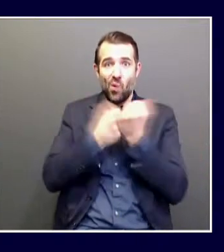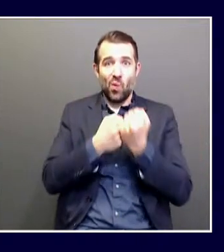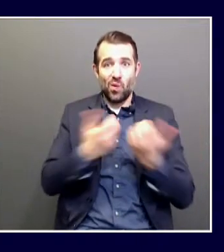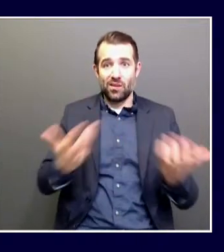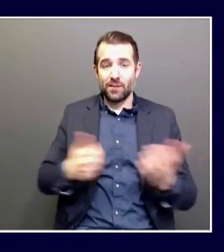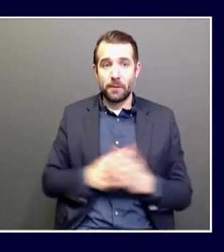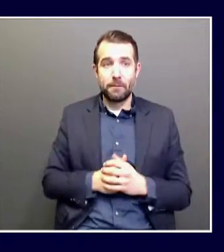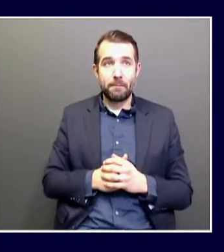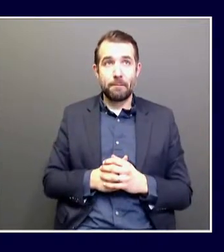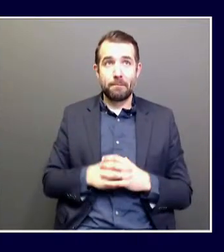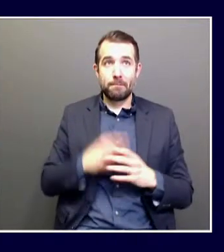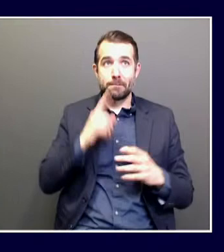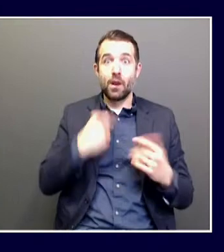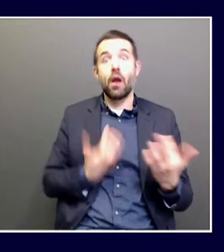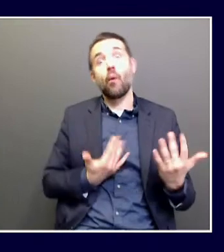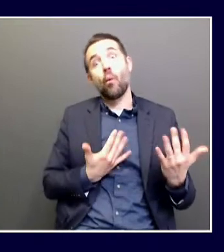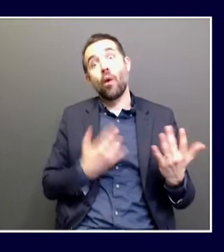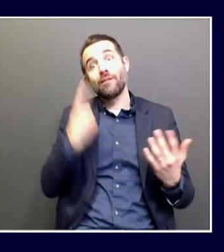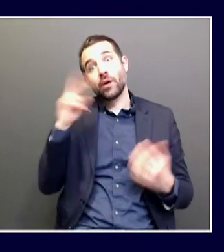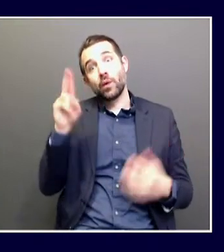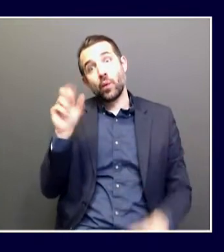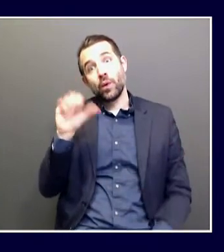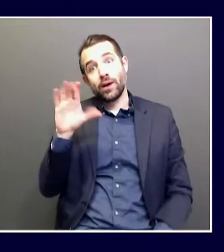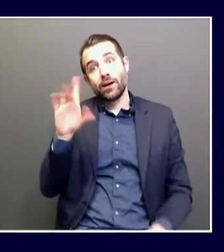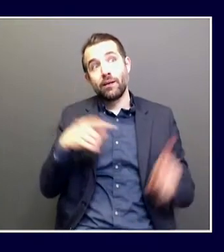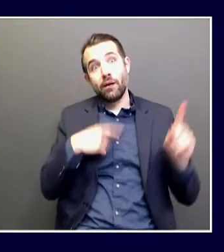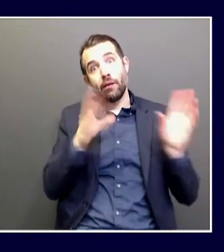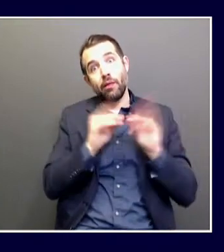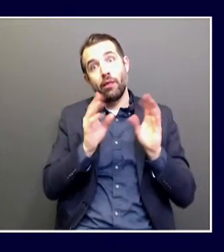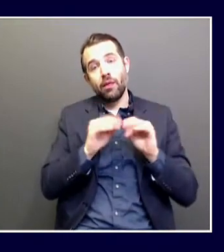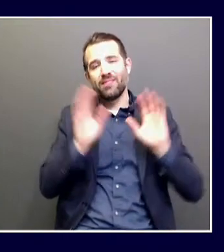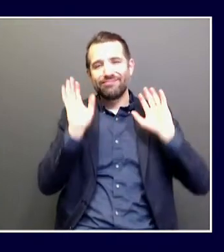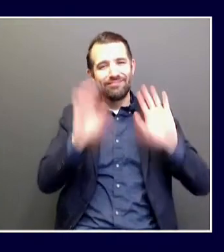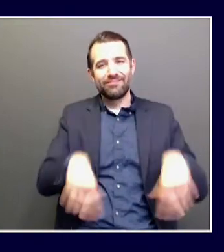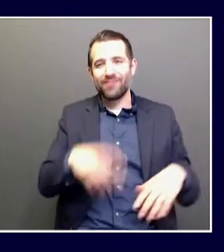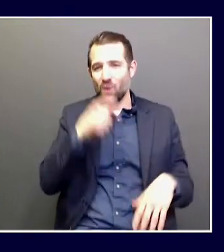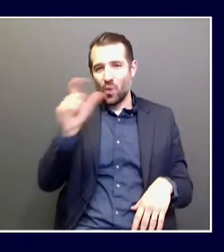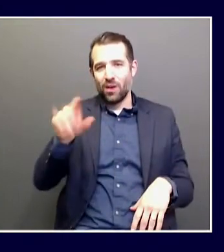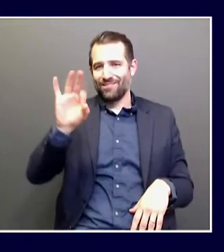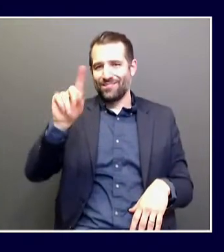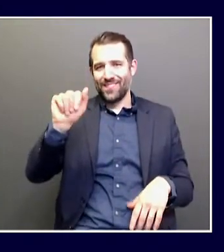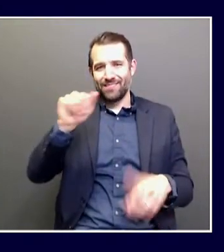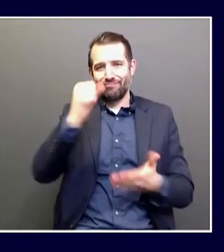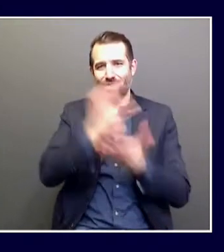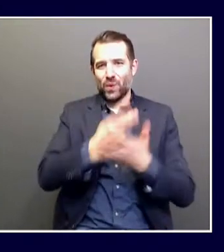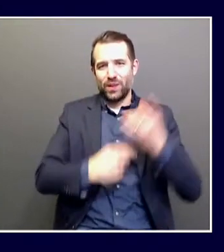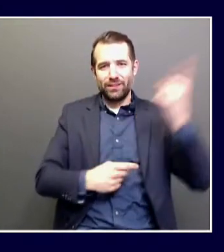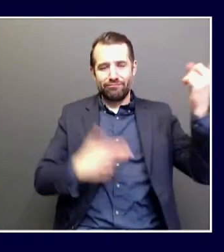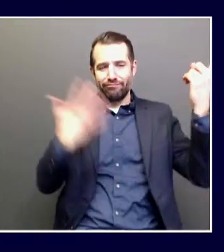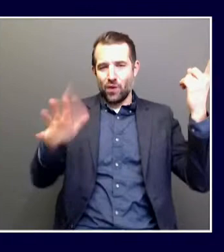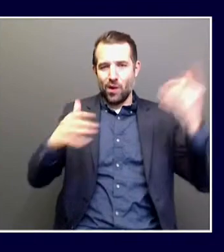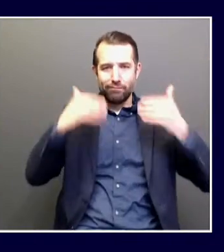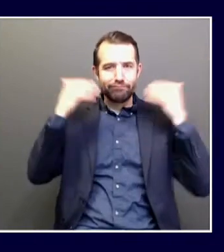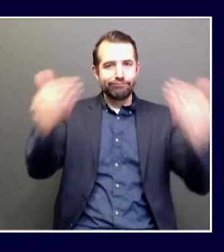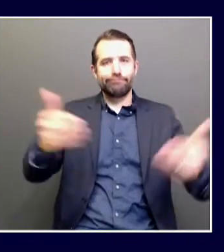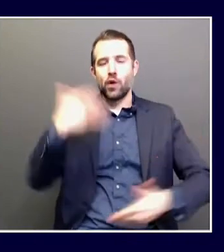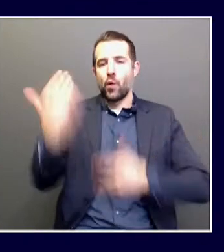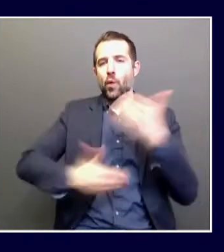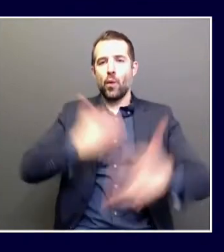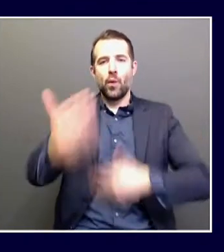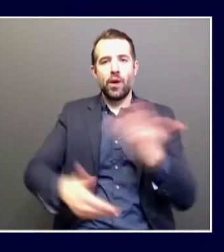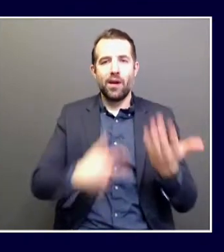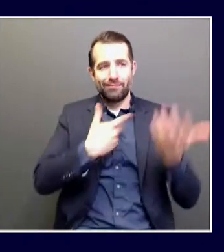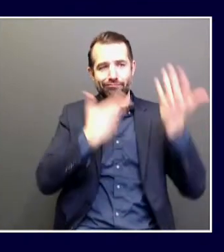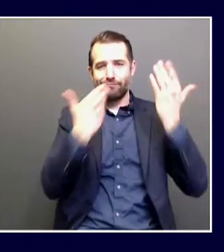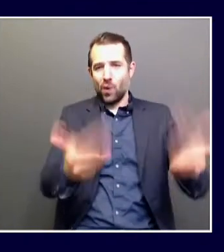wait until after the US CDC. For the vaccine site that is most directly under our purview, which is the Augusta